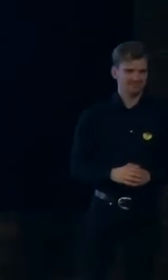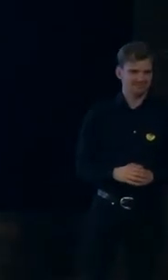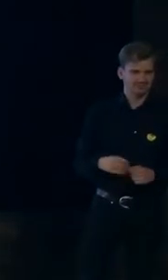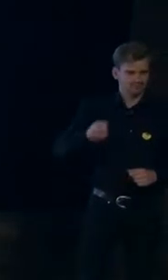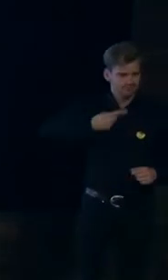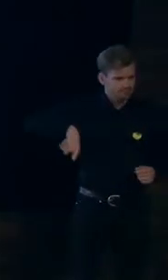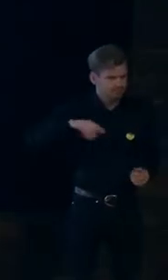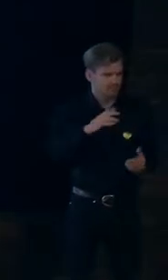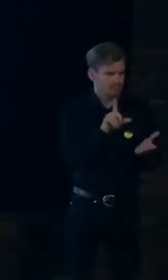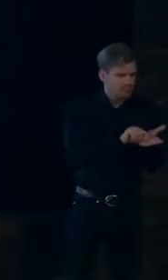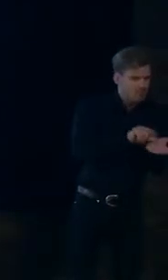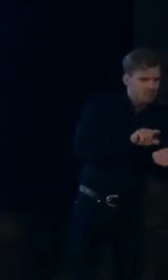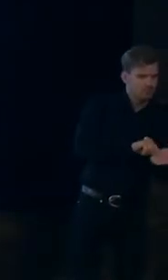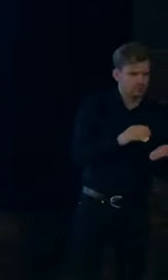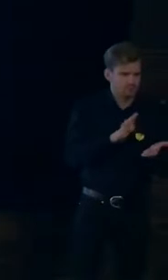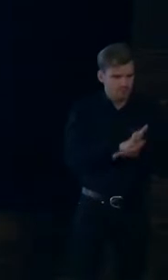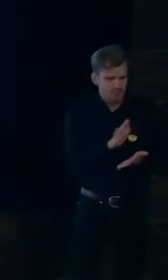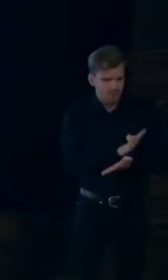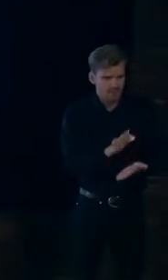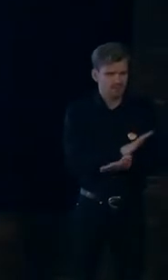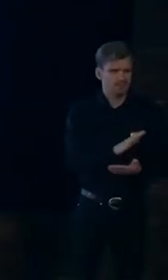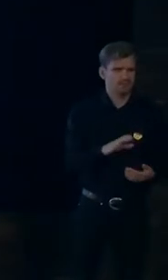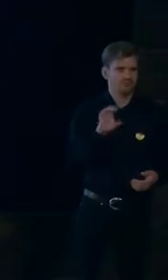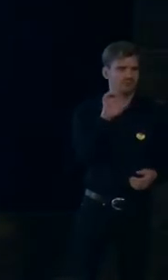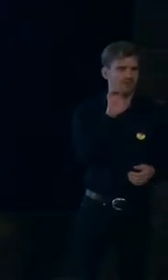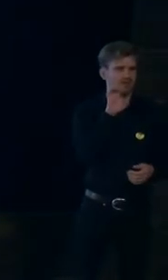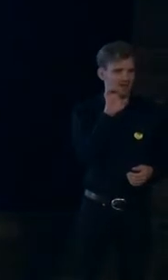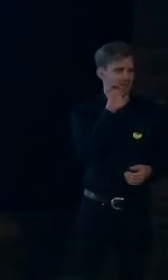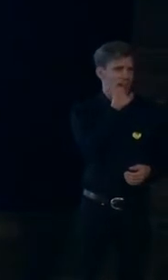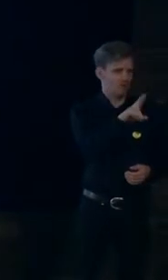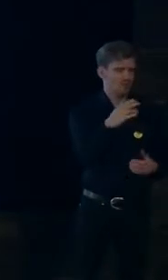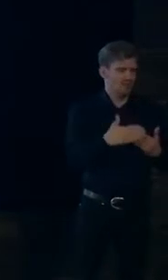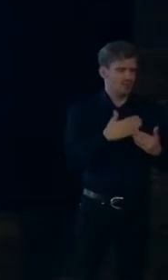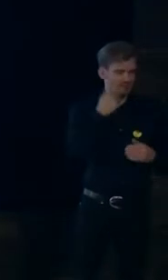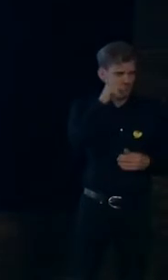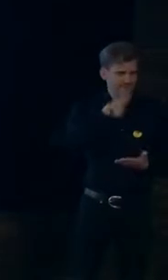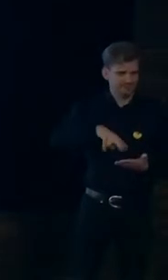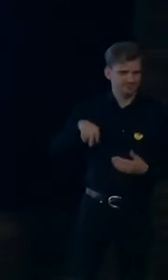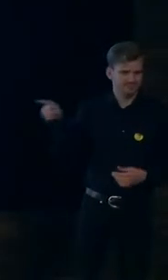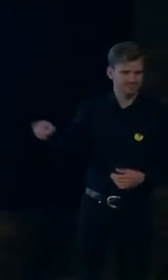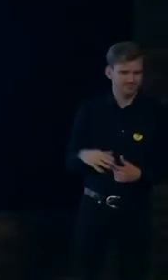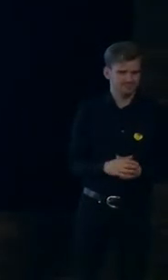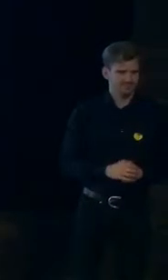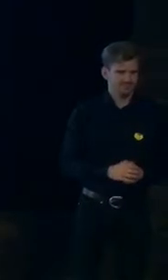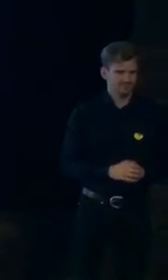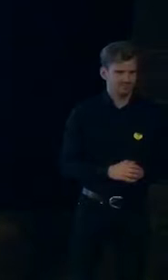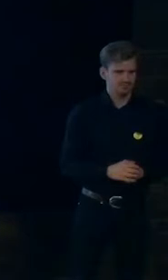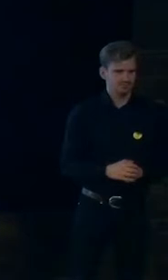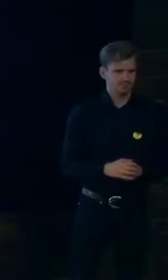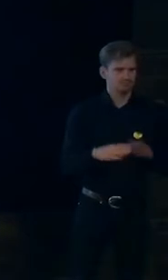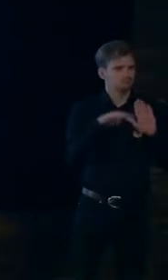Easy to Read logo. Yeah. And what about the rules for this logo?